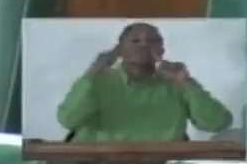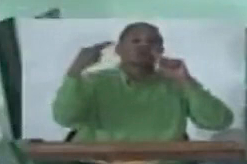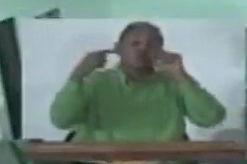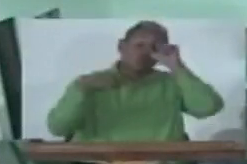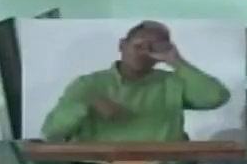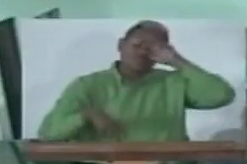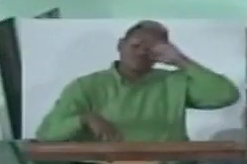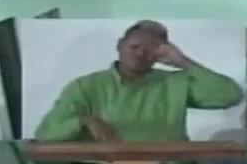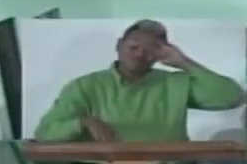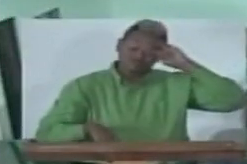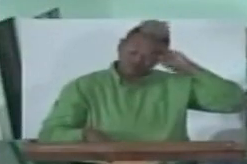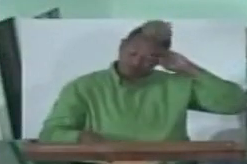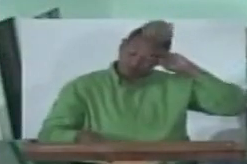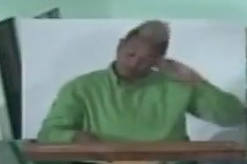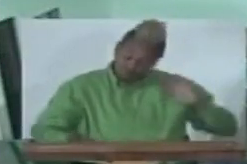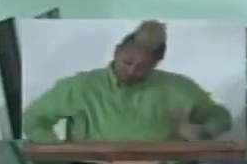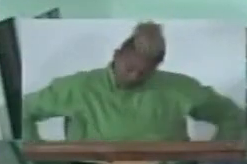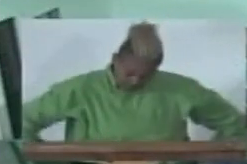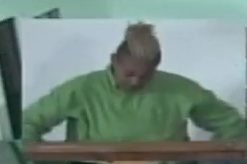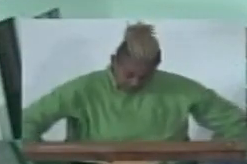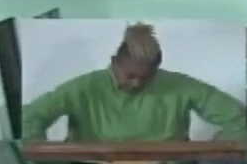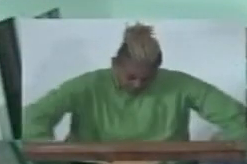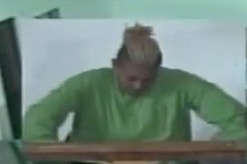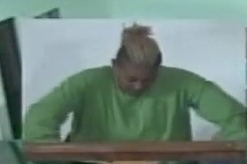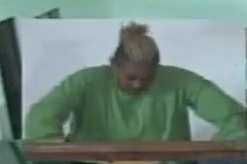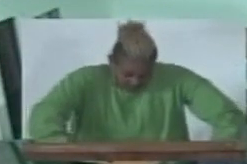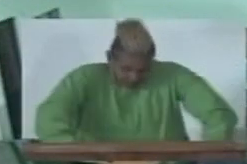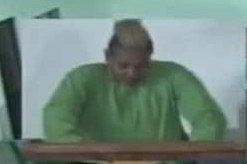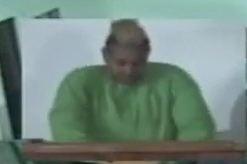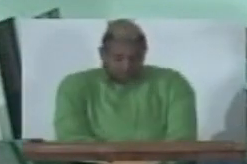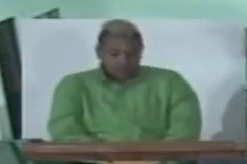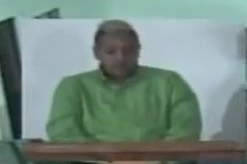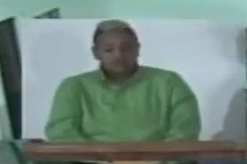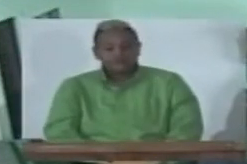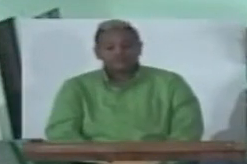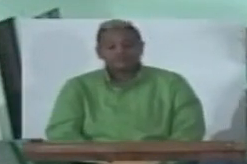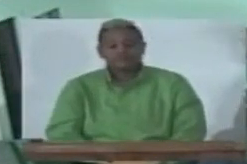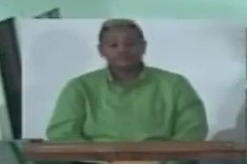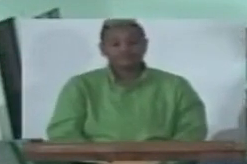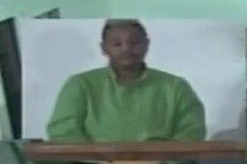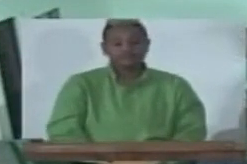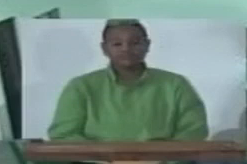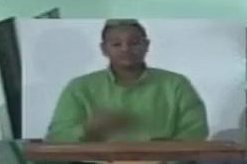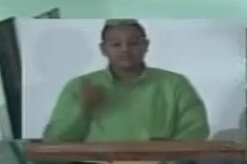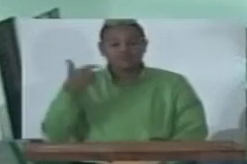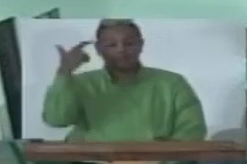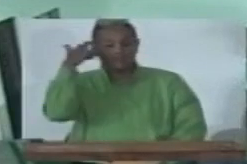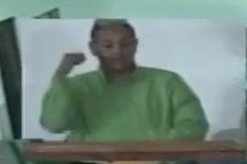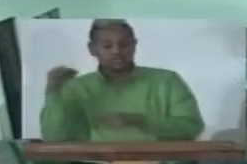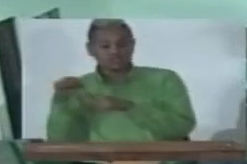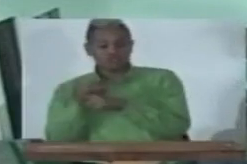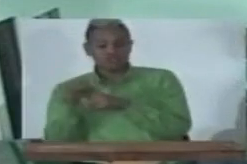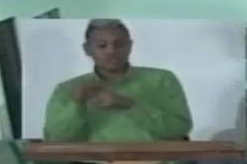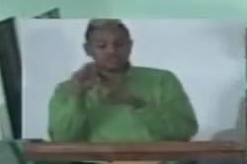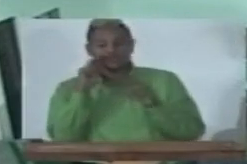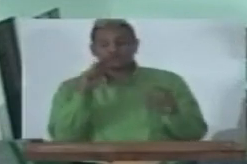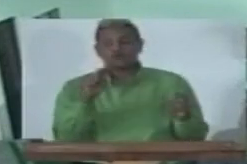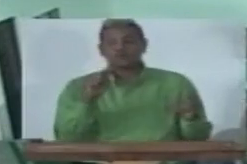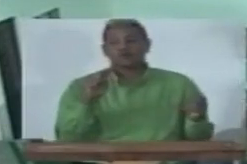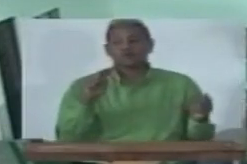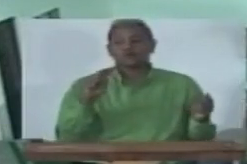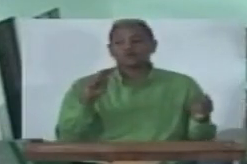Because first and foremost, my mindset and training is to treat with the hazards.